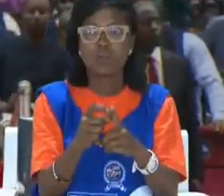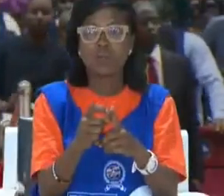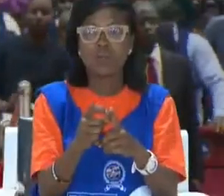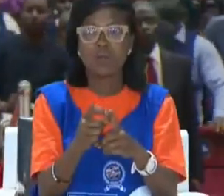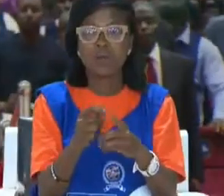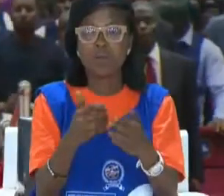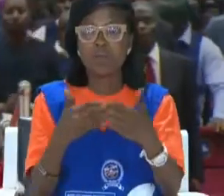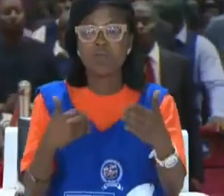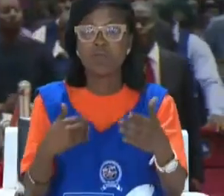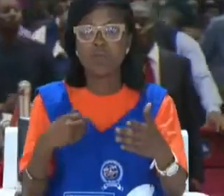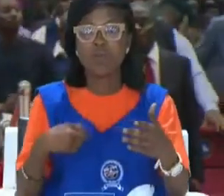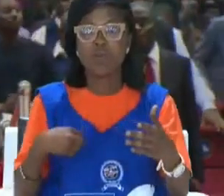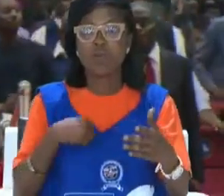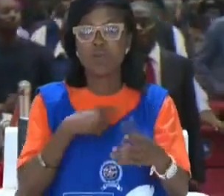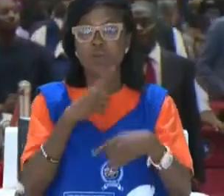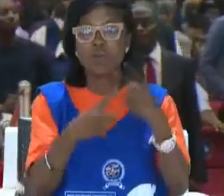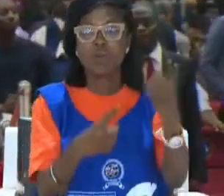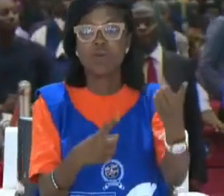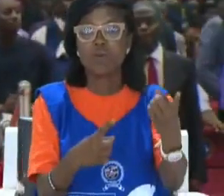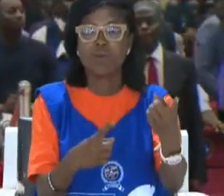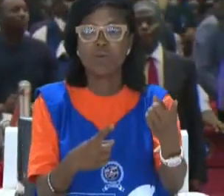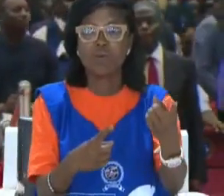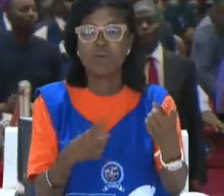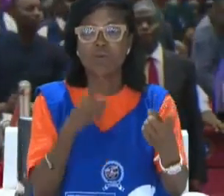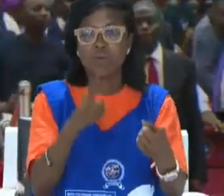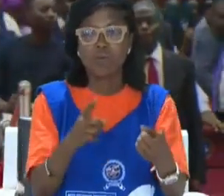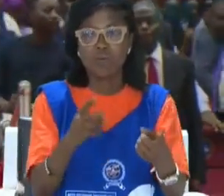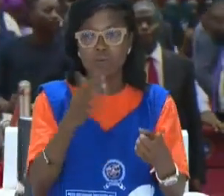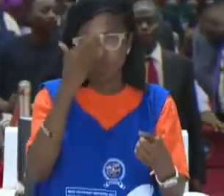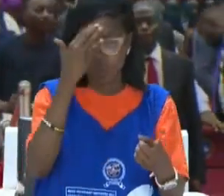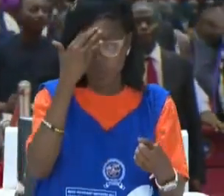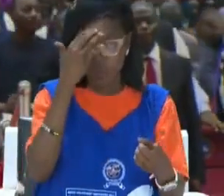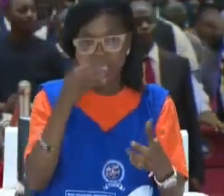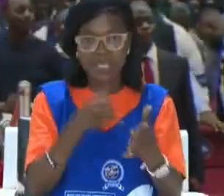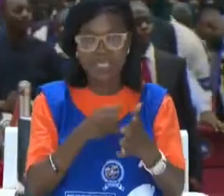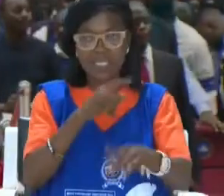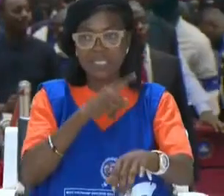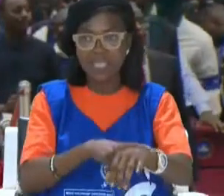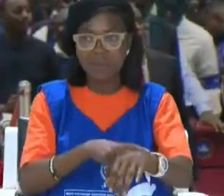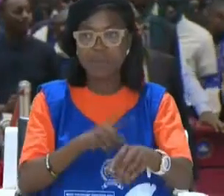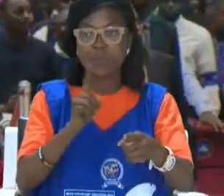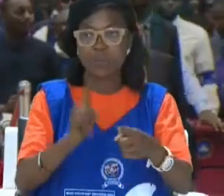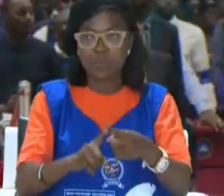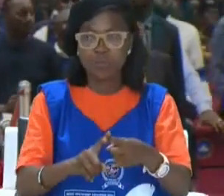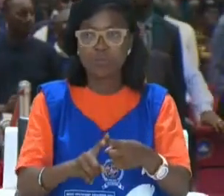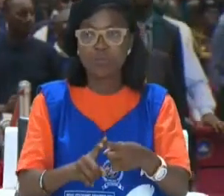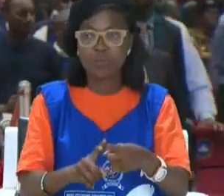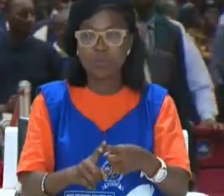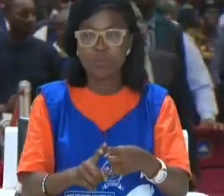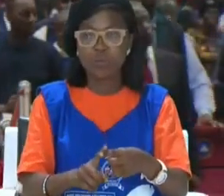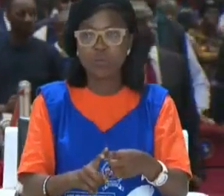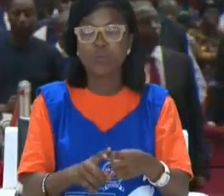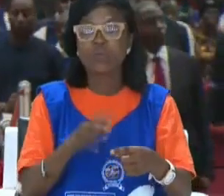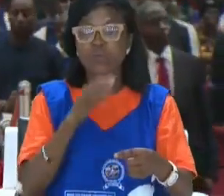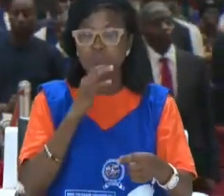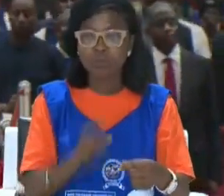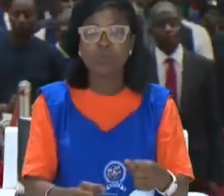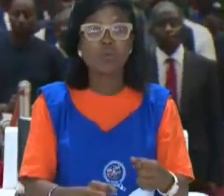before we go. You know, it's time to advertise the Congress.